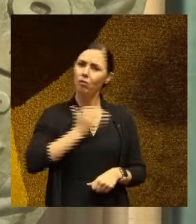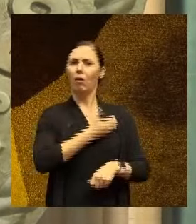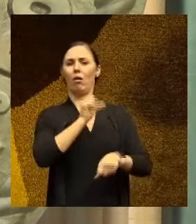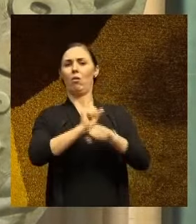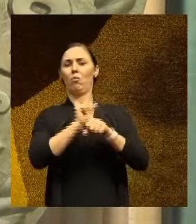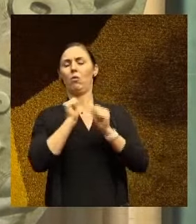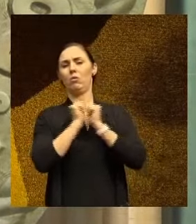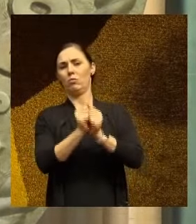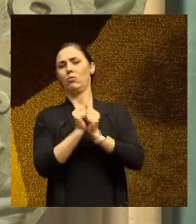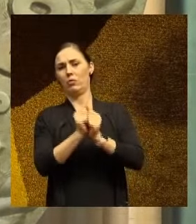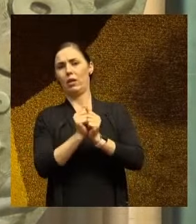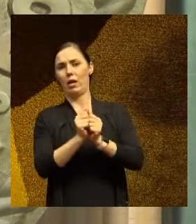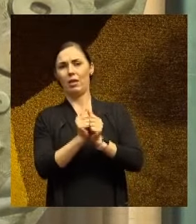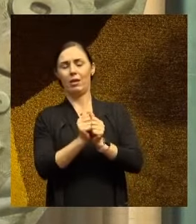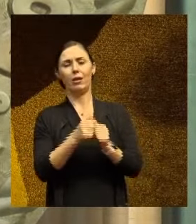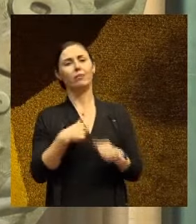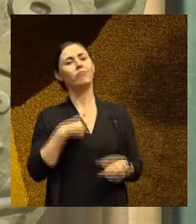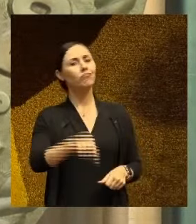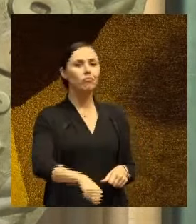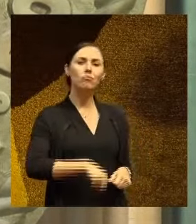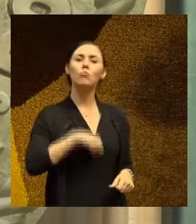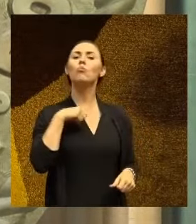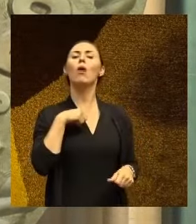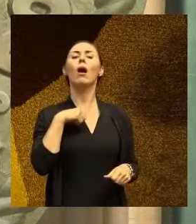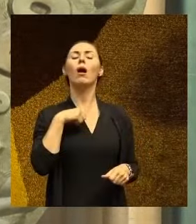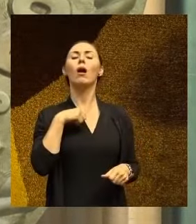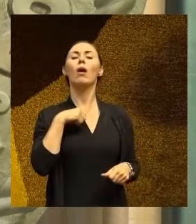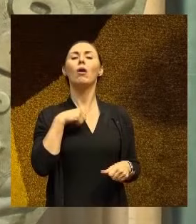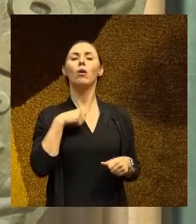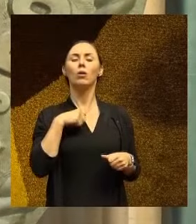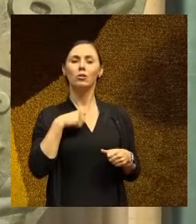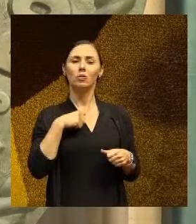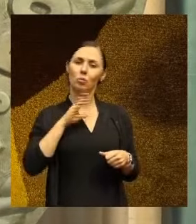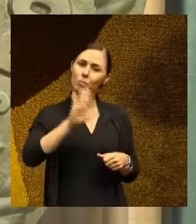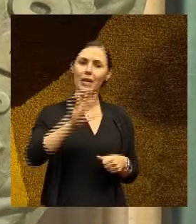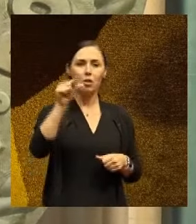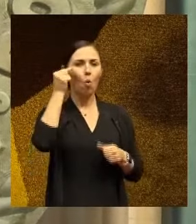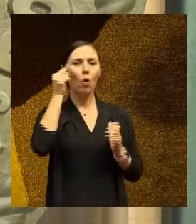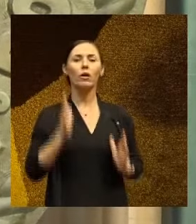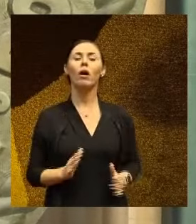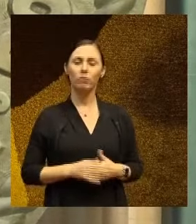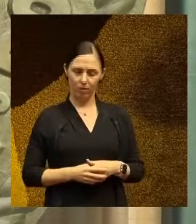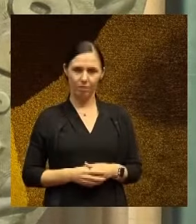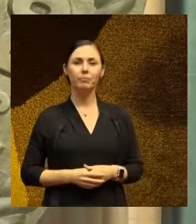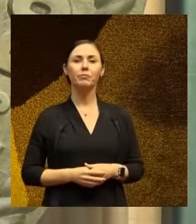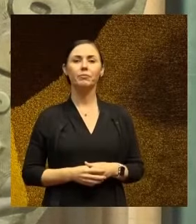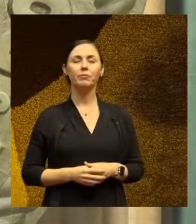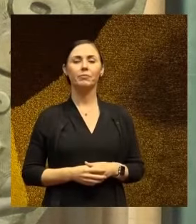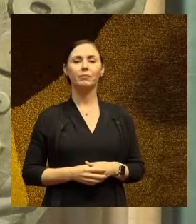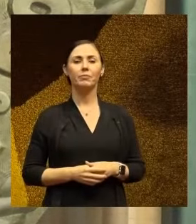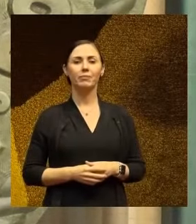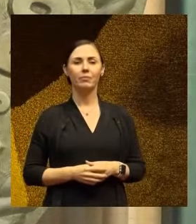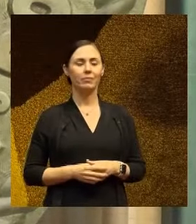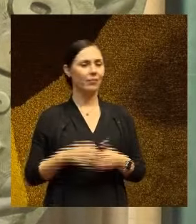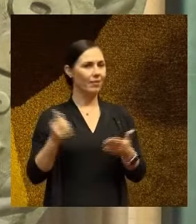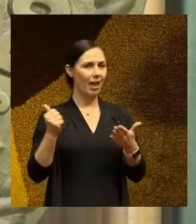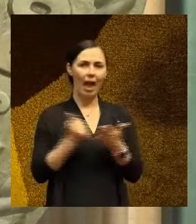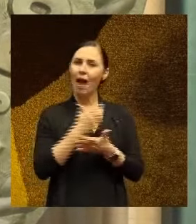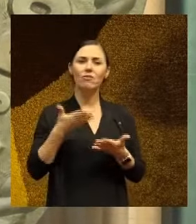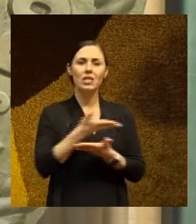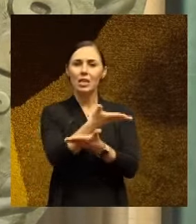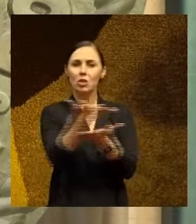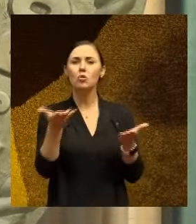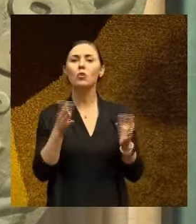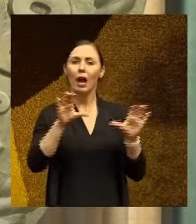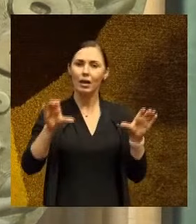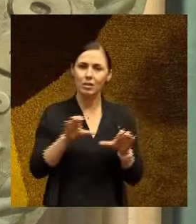am proud to be your governor. For all that you do and all that you